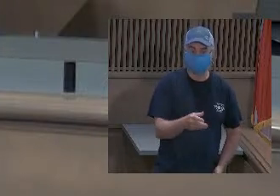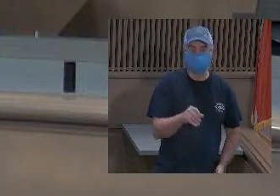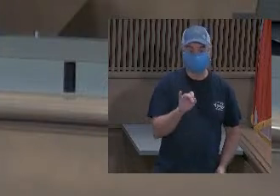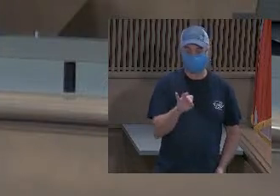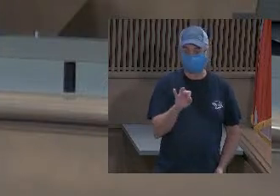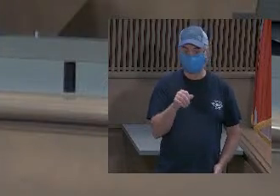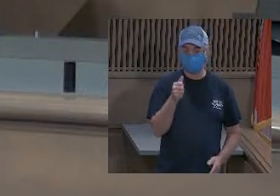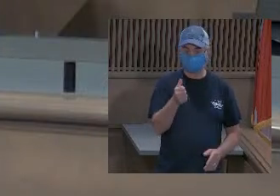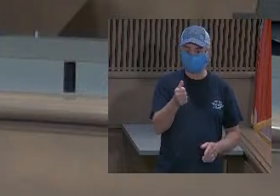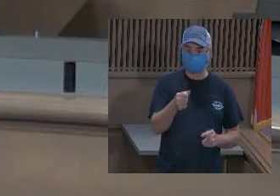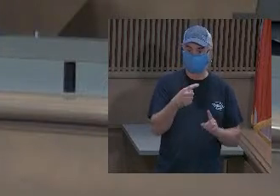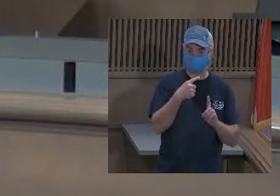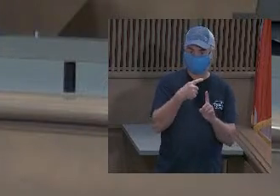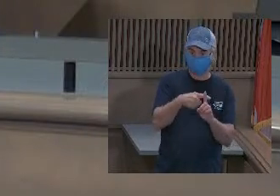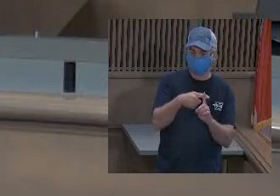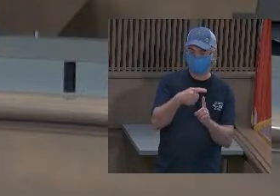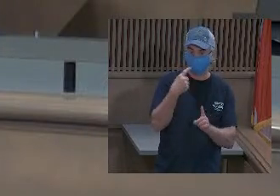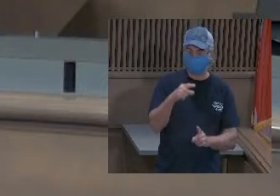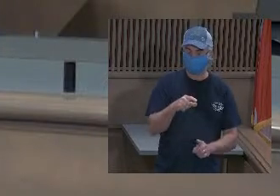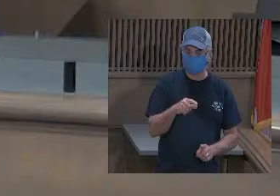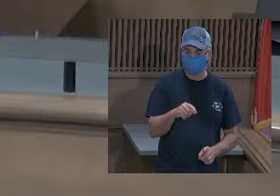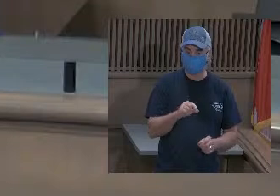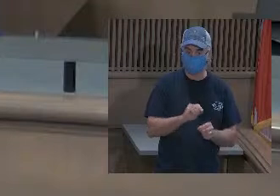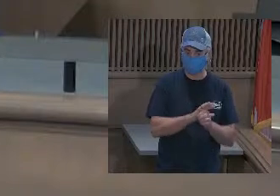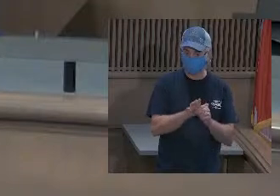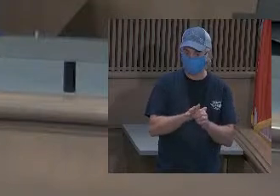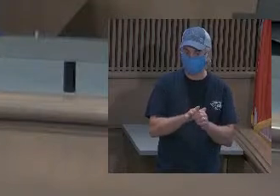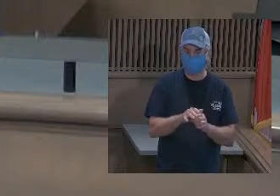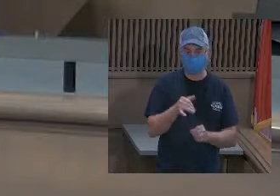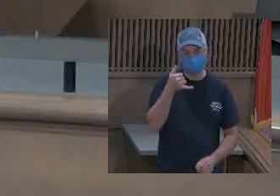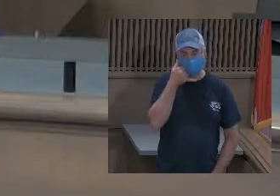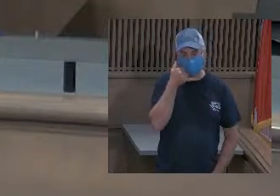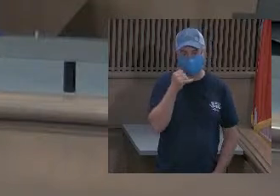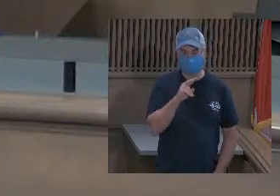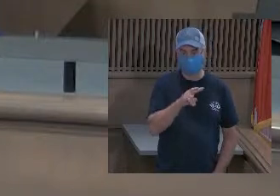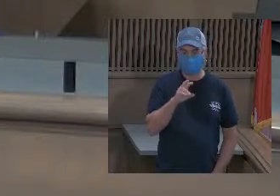positive for COVID-19, call